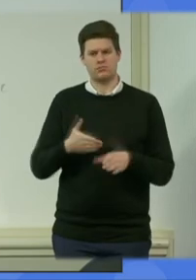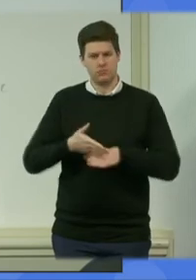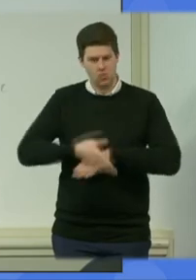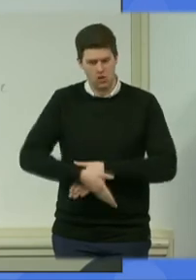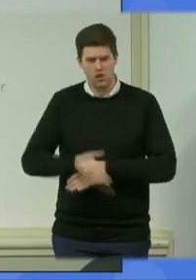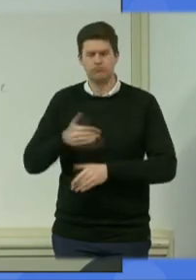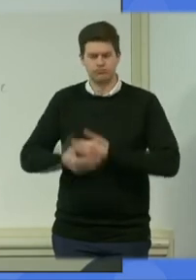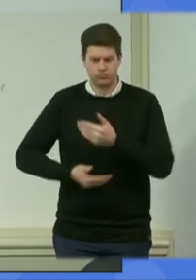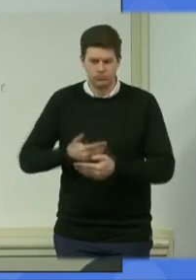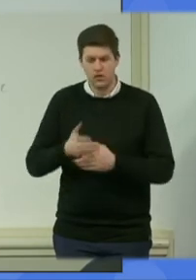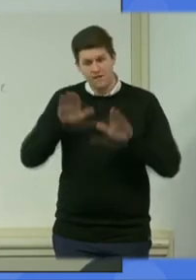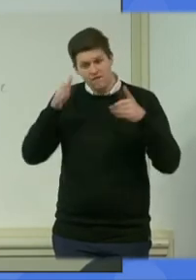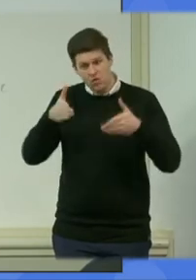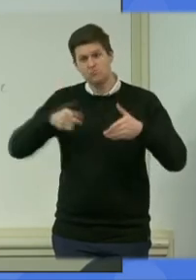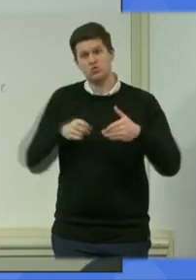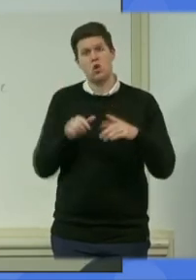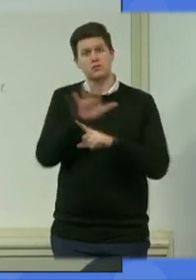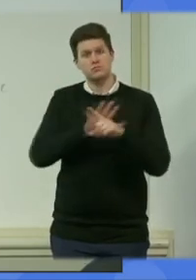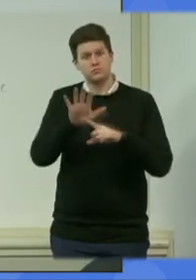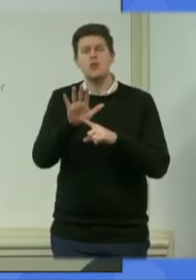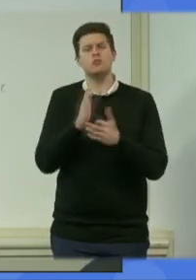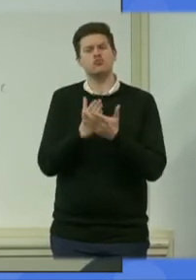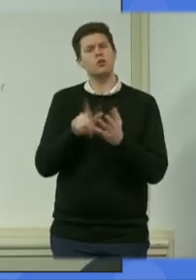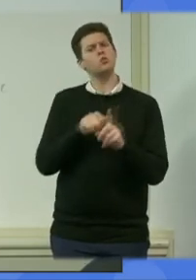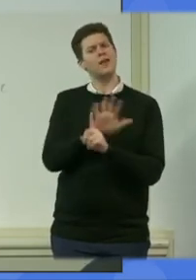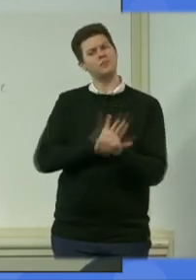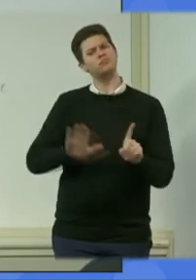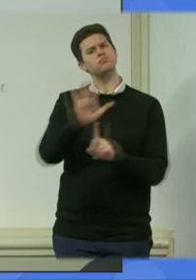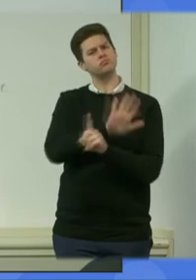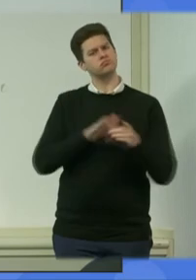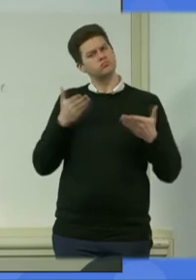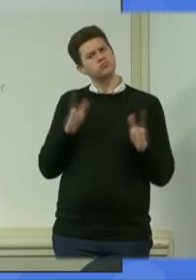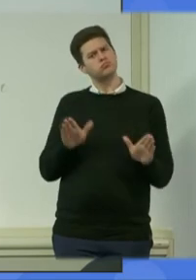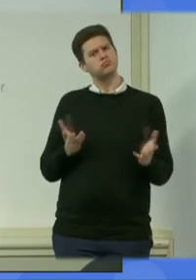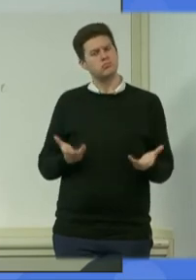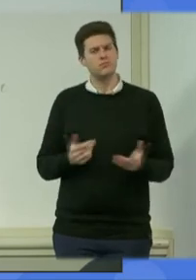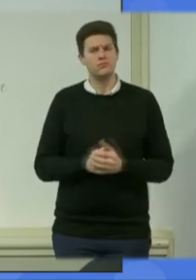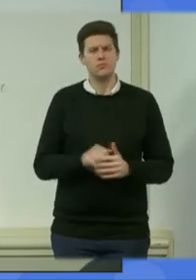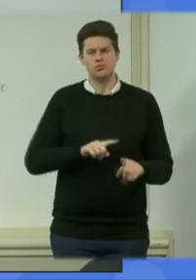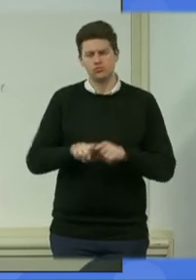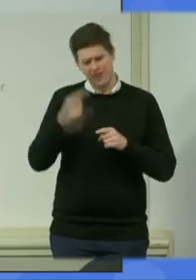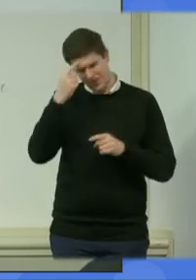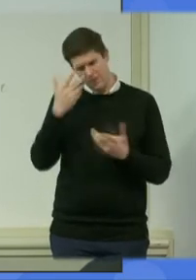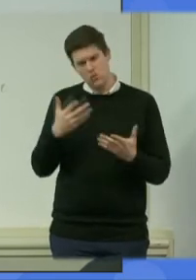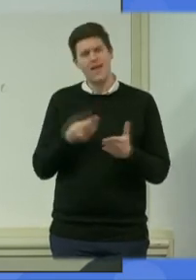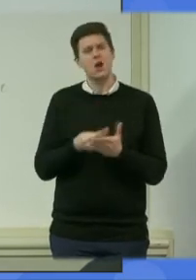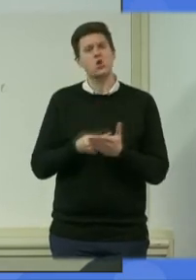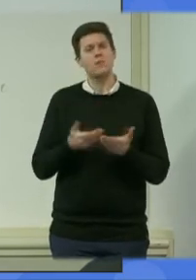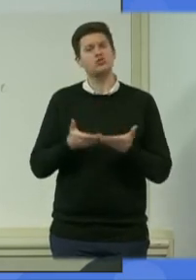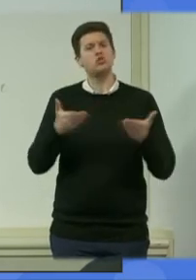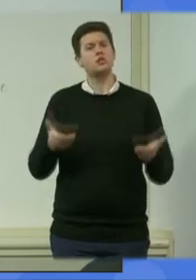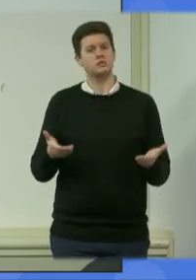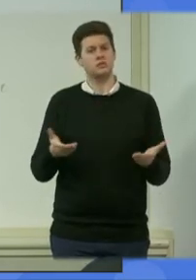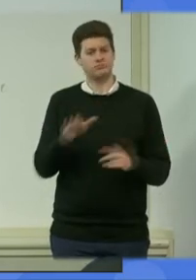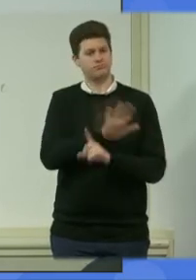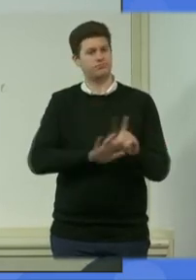in Scotland, but also across the UK, looking at the topic of economic justice. Across the